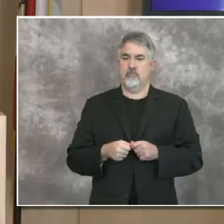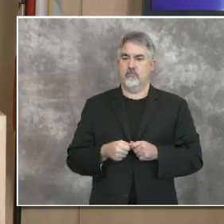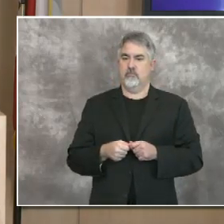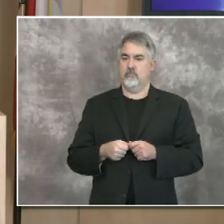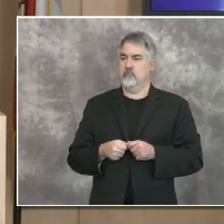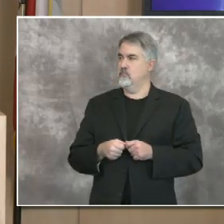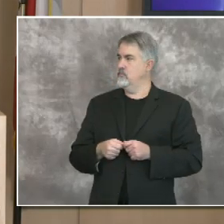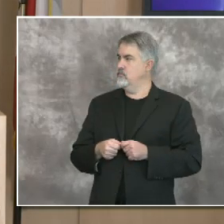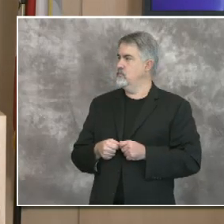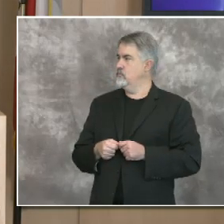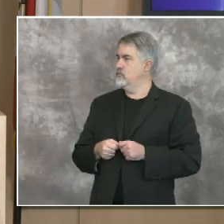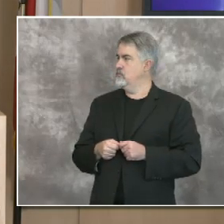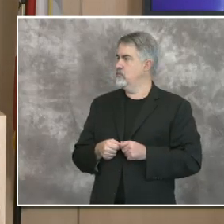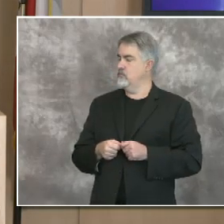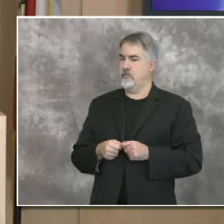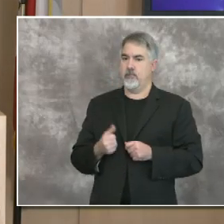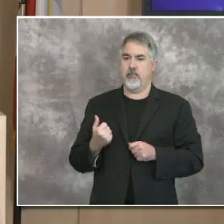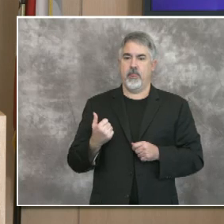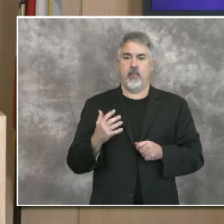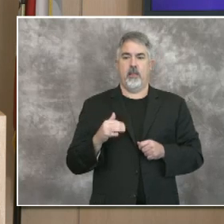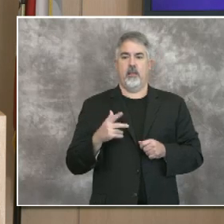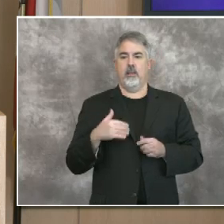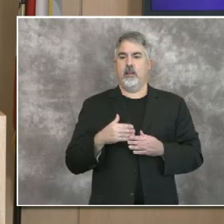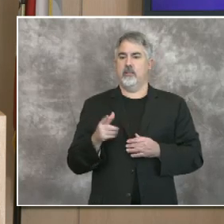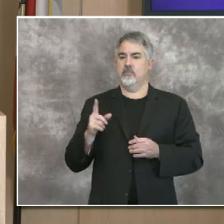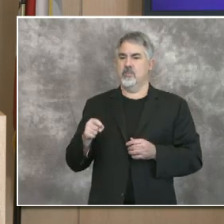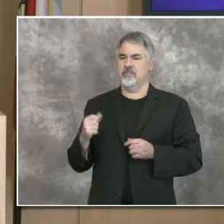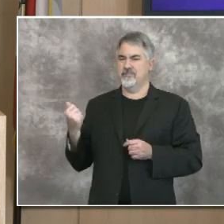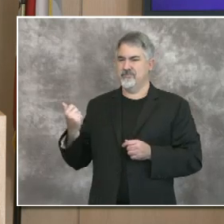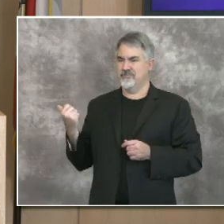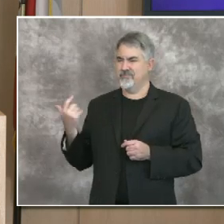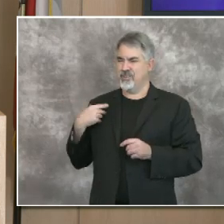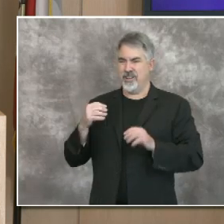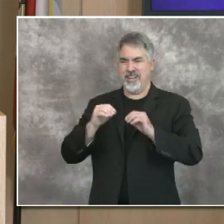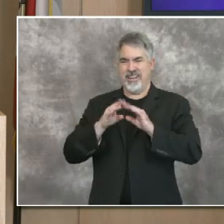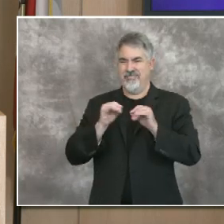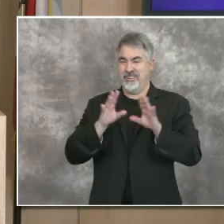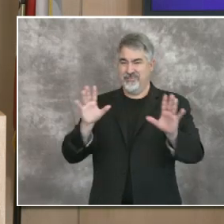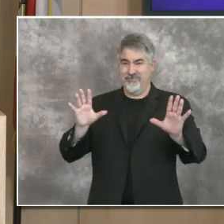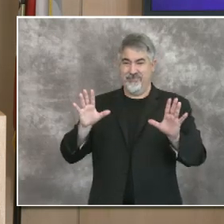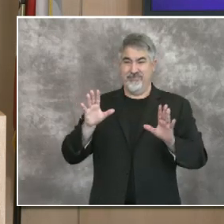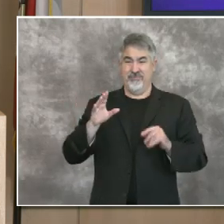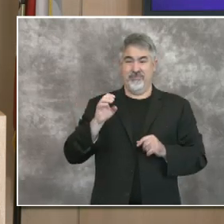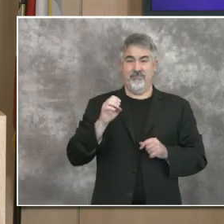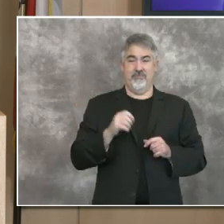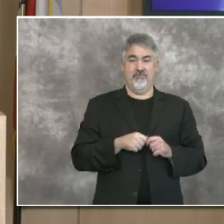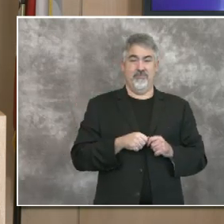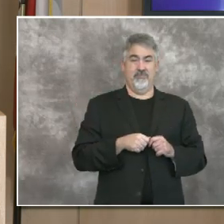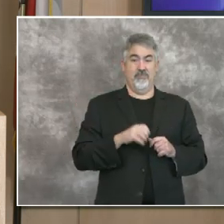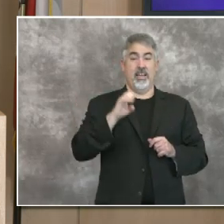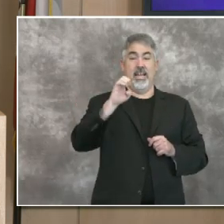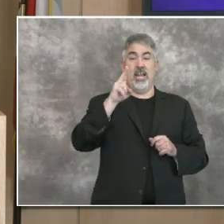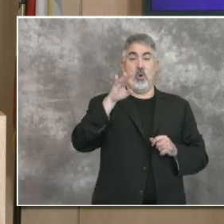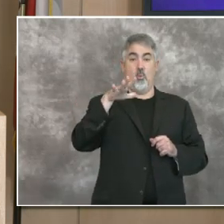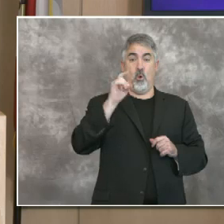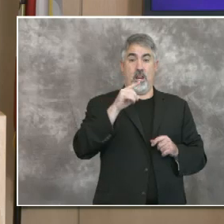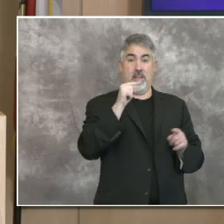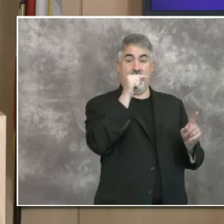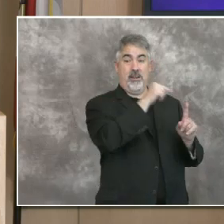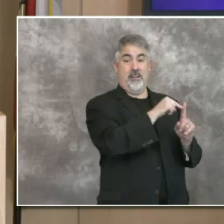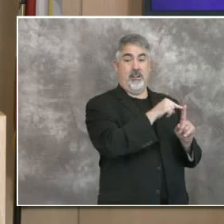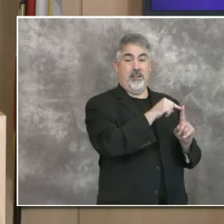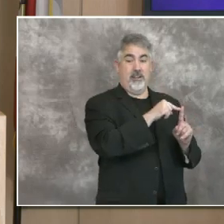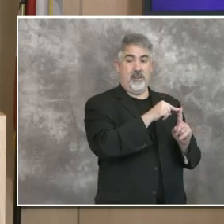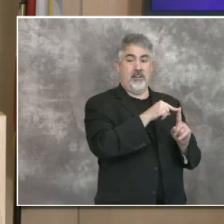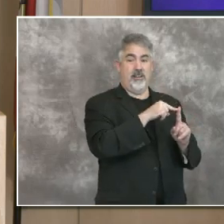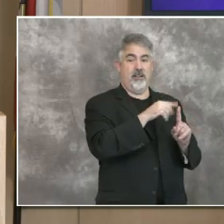next question, I just wanted to clarify one point that was made earlier. The Euclid site for testing is actually going to be on Saturday